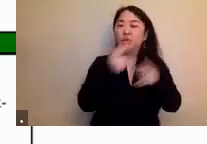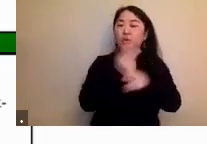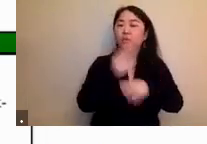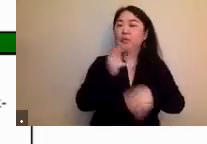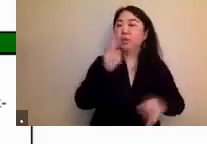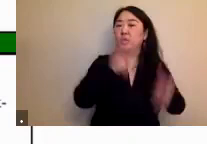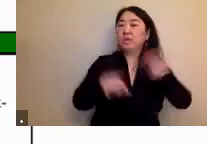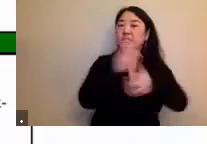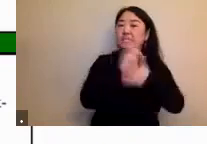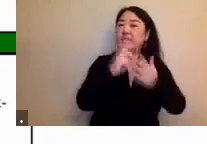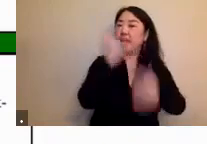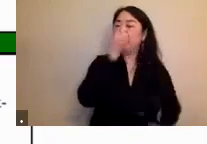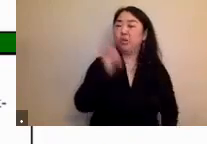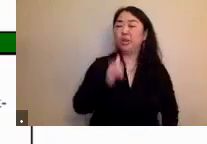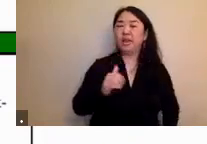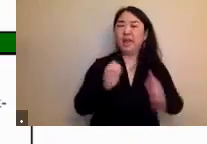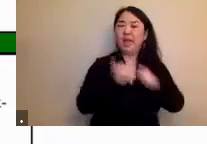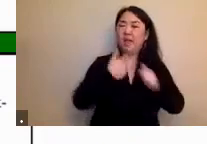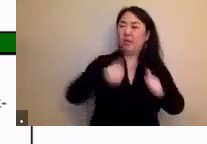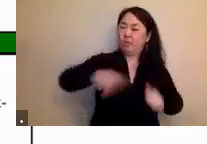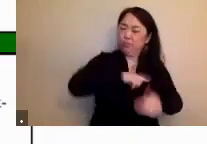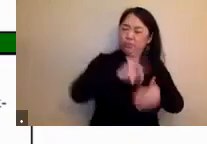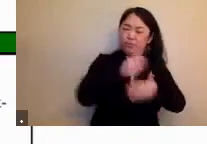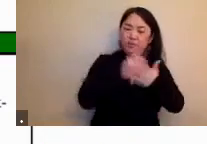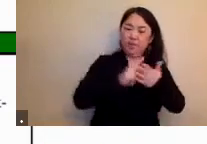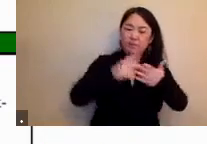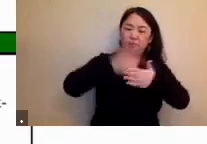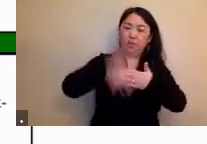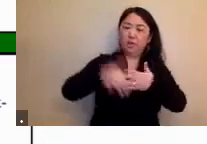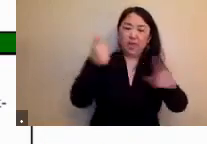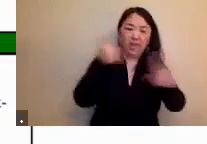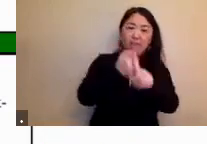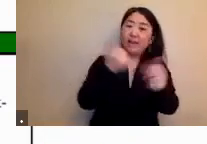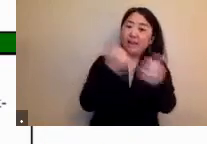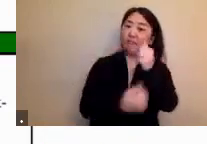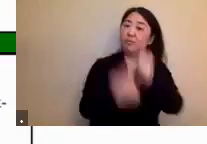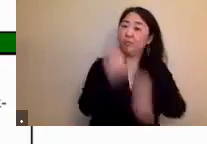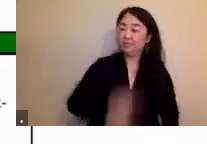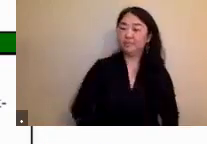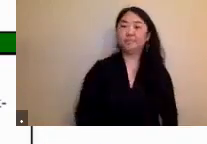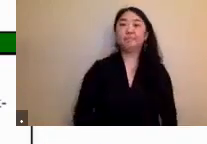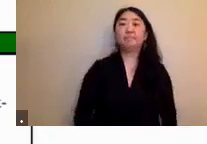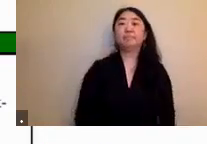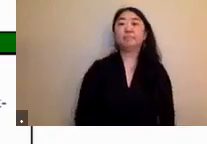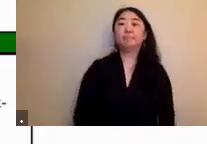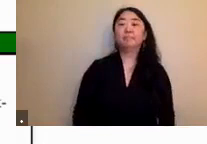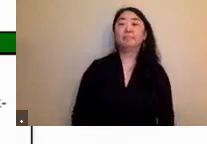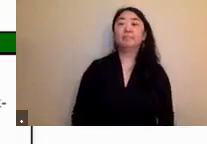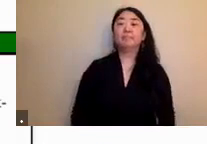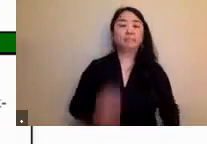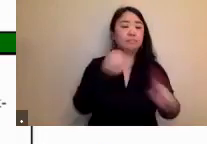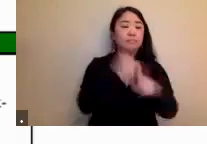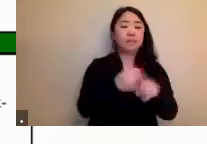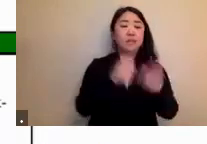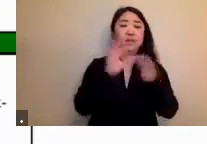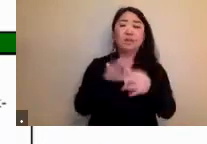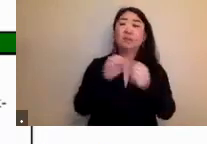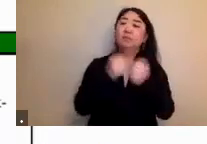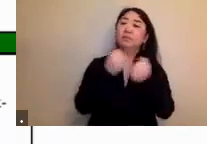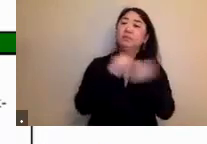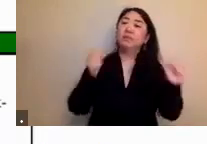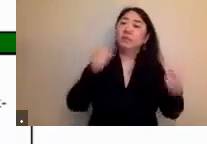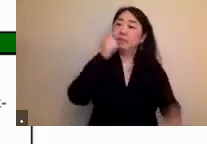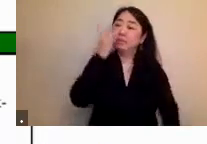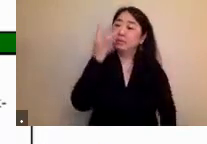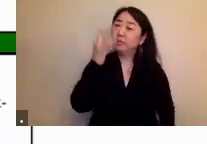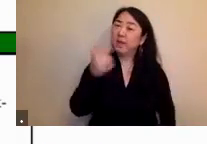a program that impacts everybody? We also look at the impacts in terms of safety, because remember, safety is